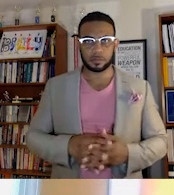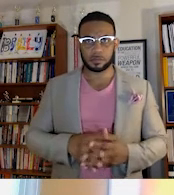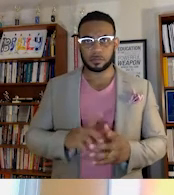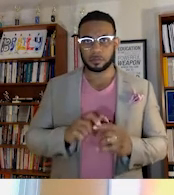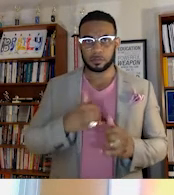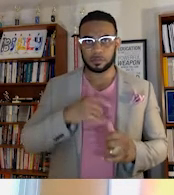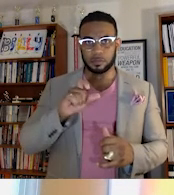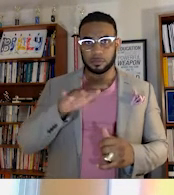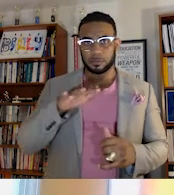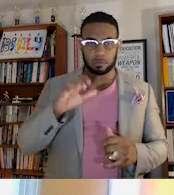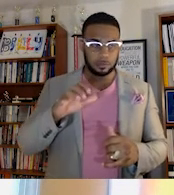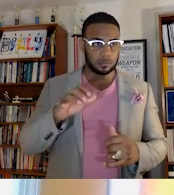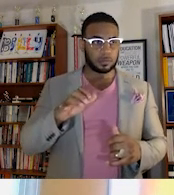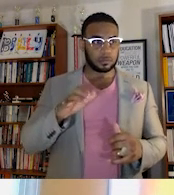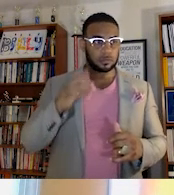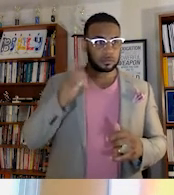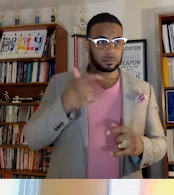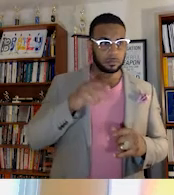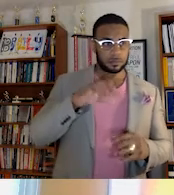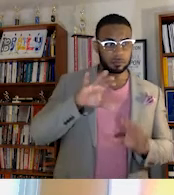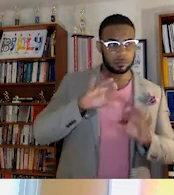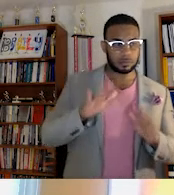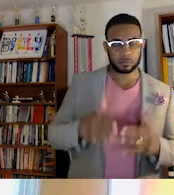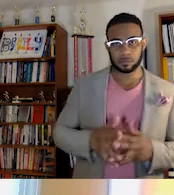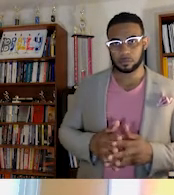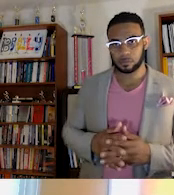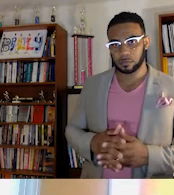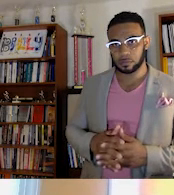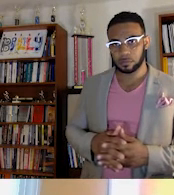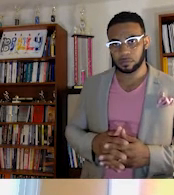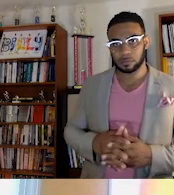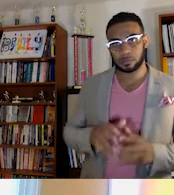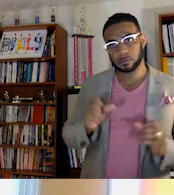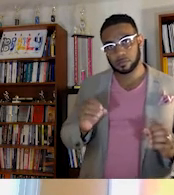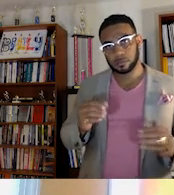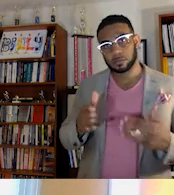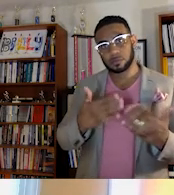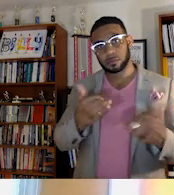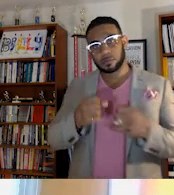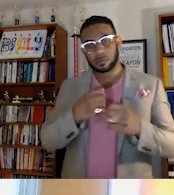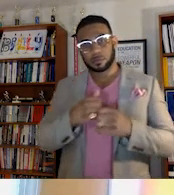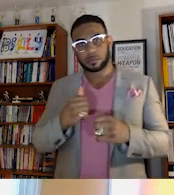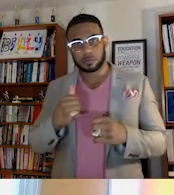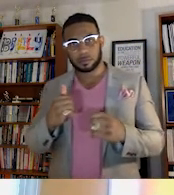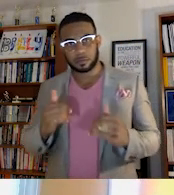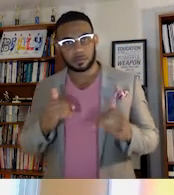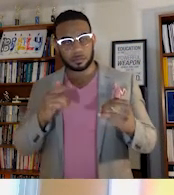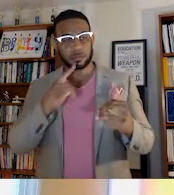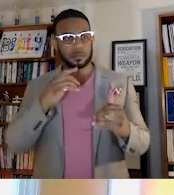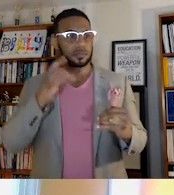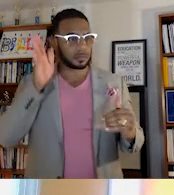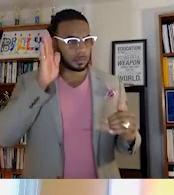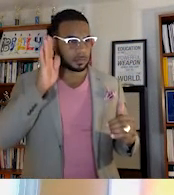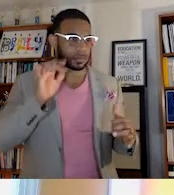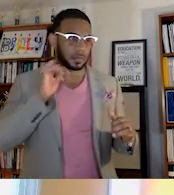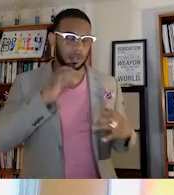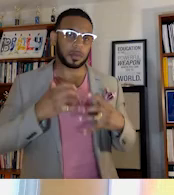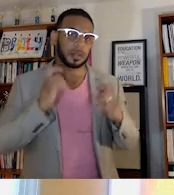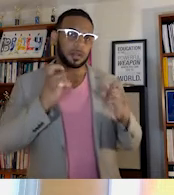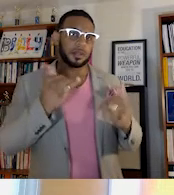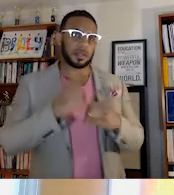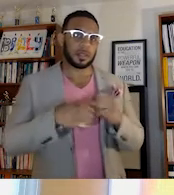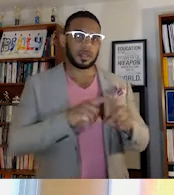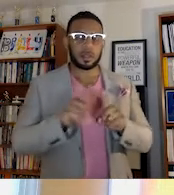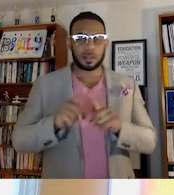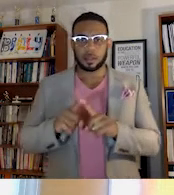do $500 grants per classroom. So even this year, he stepped right back up and was like, "Hey, listen, this is how much I'm giving this year as